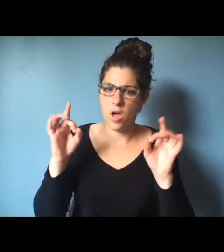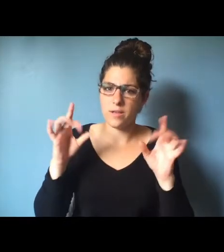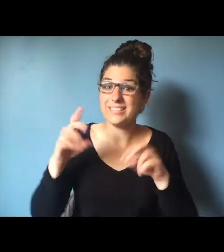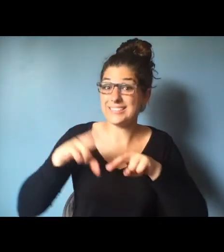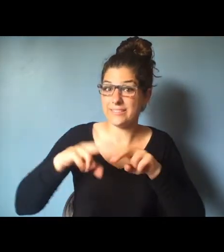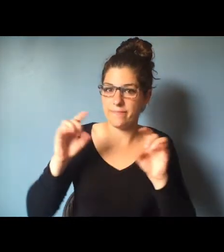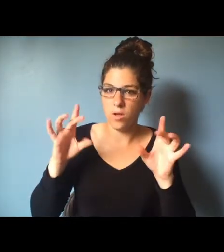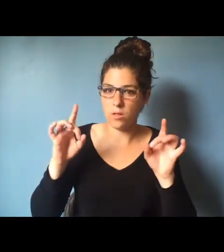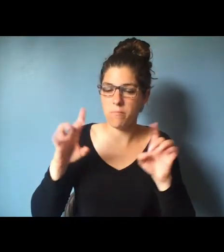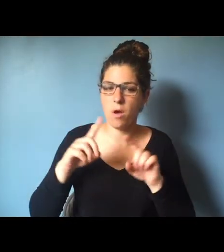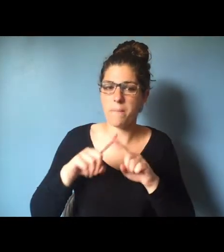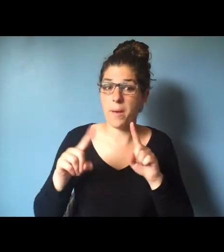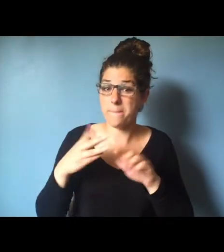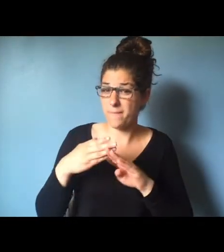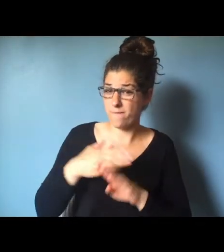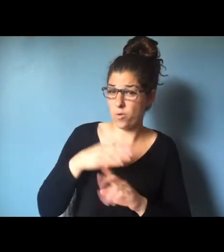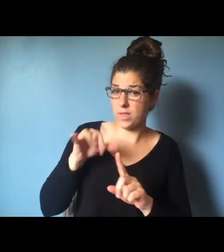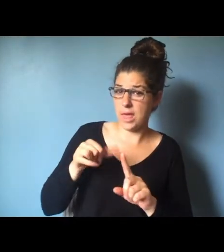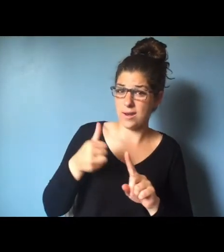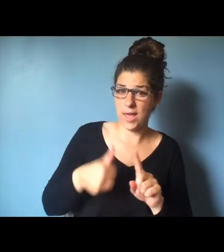But before that, was there any,